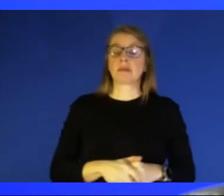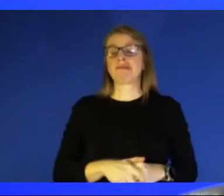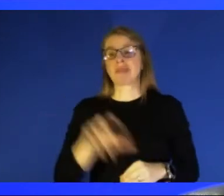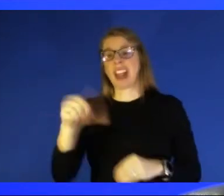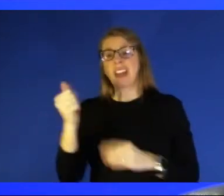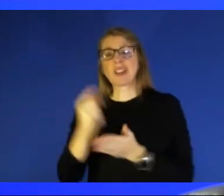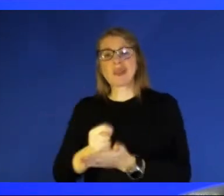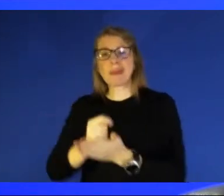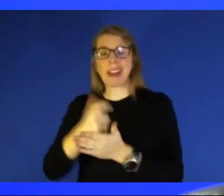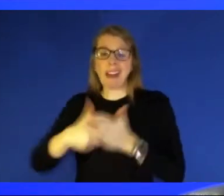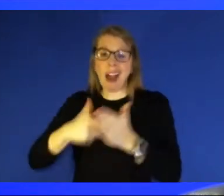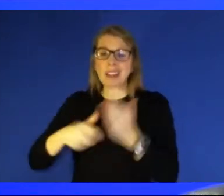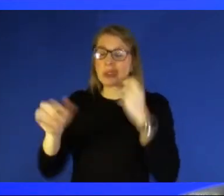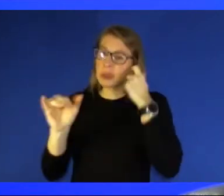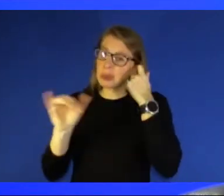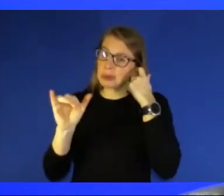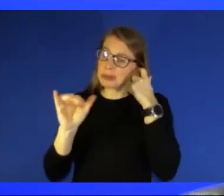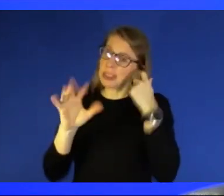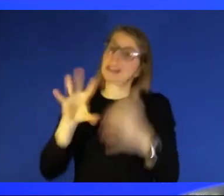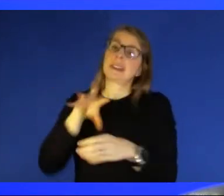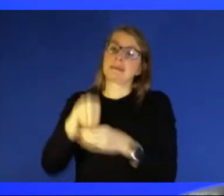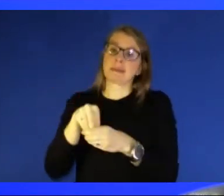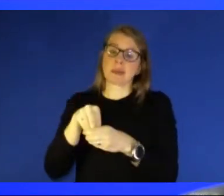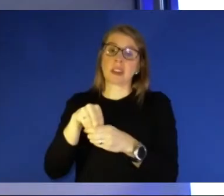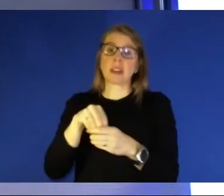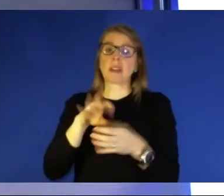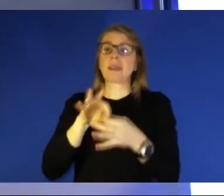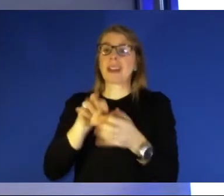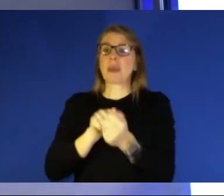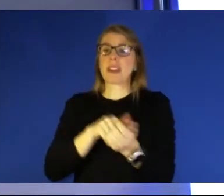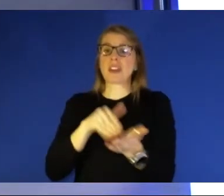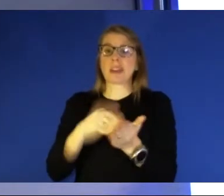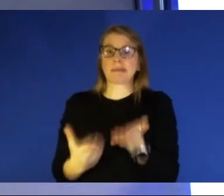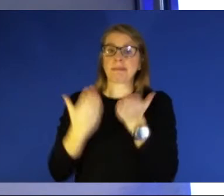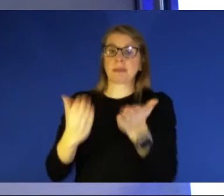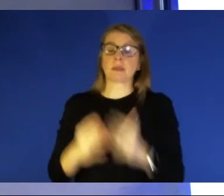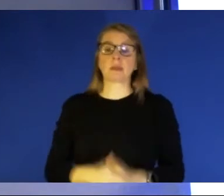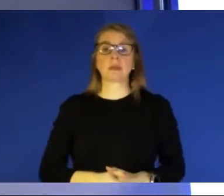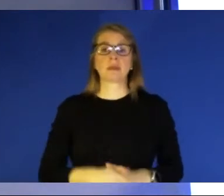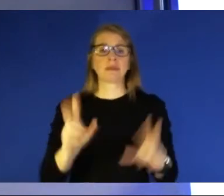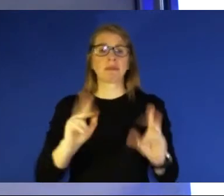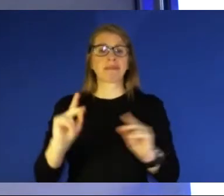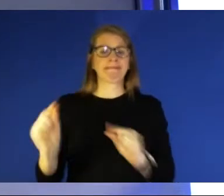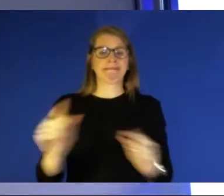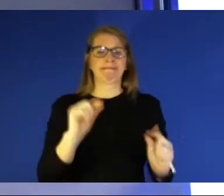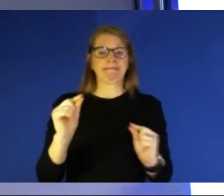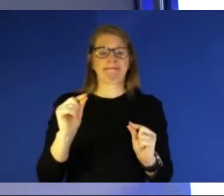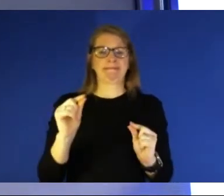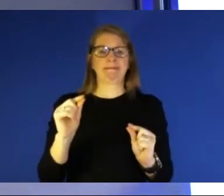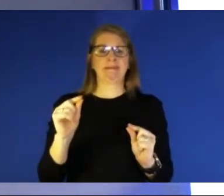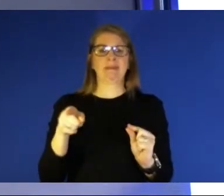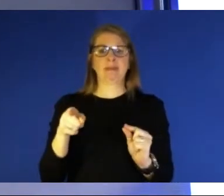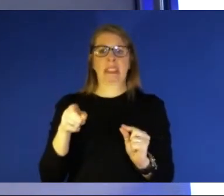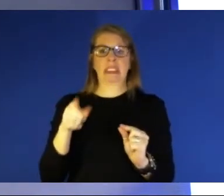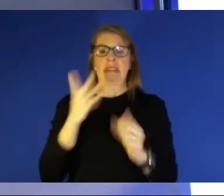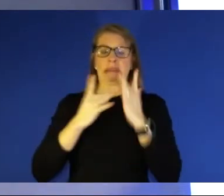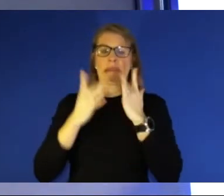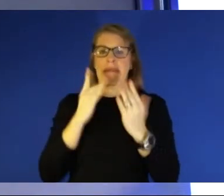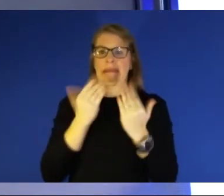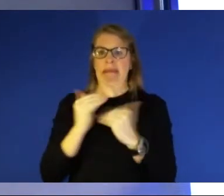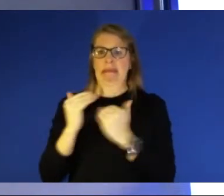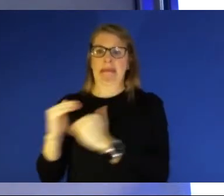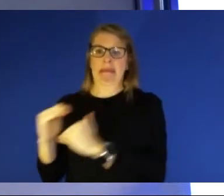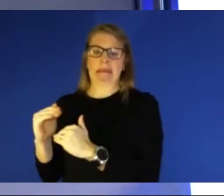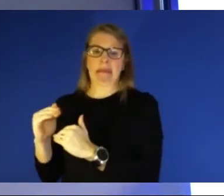need to pursue based on physician recommendations. We always hear of people who start to even ration Yes. their medications.